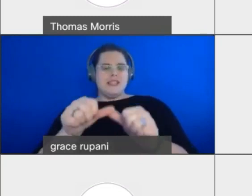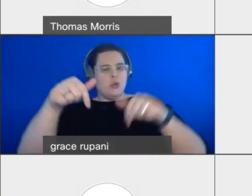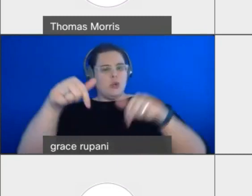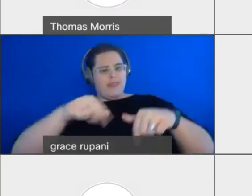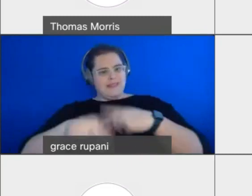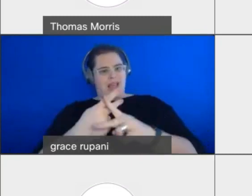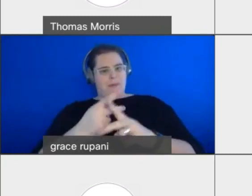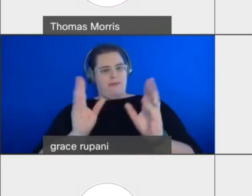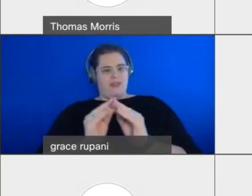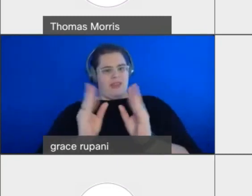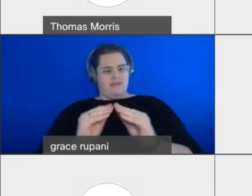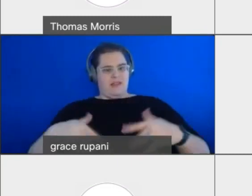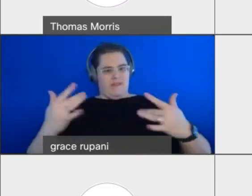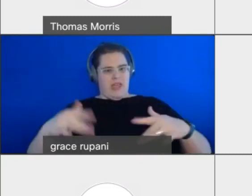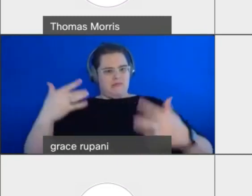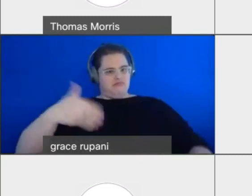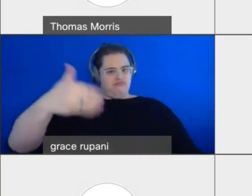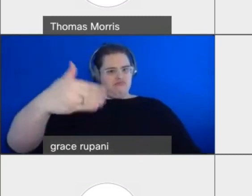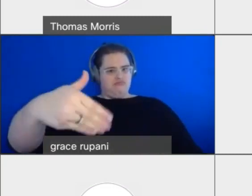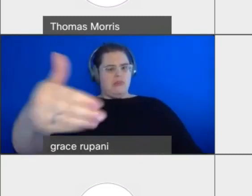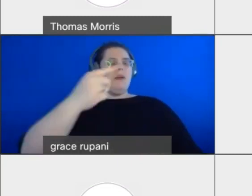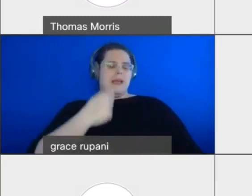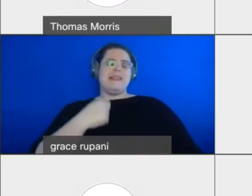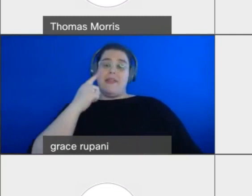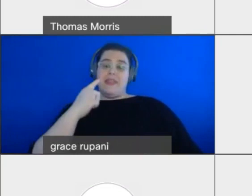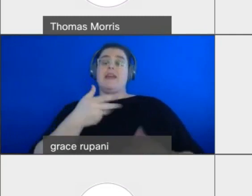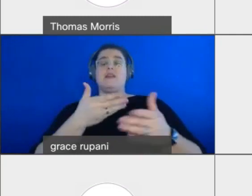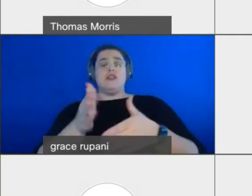very helpful sharing of information.